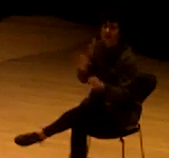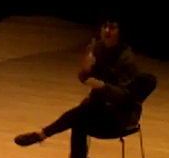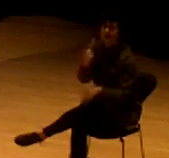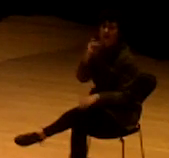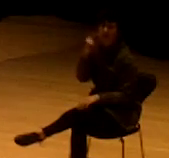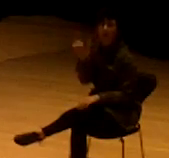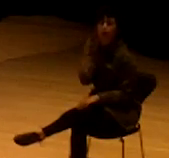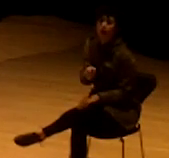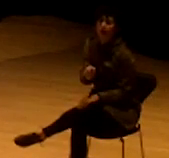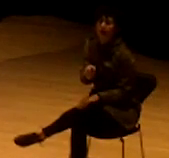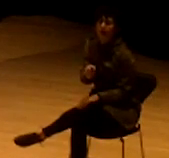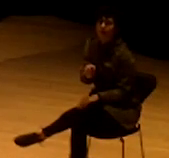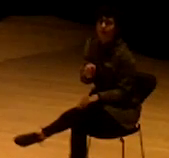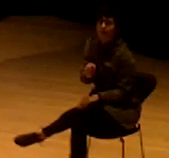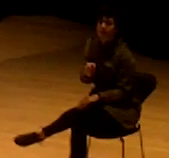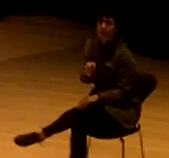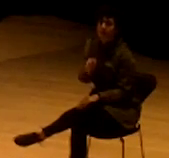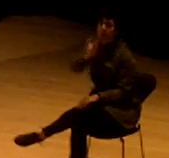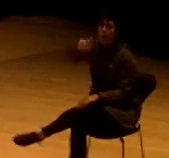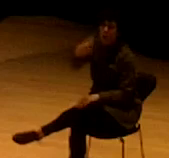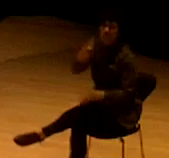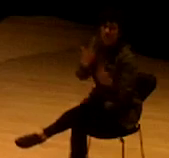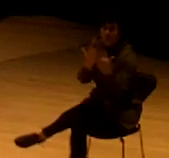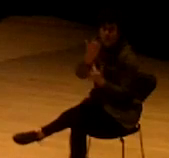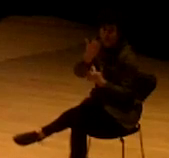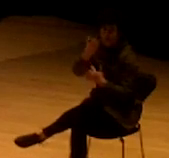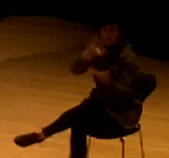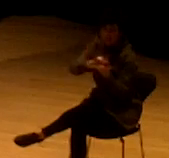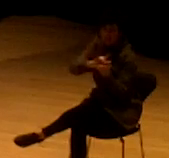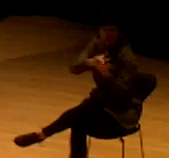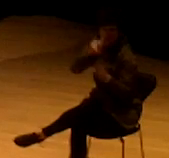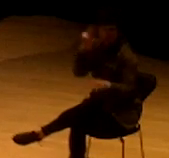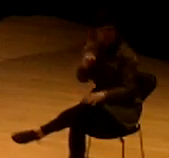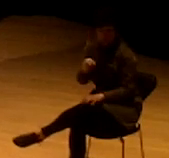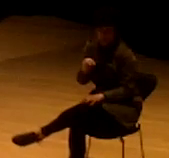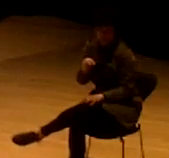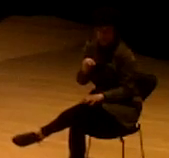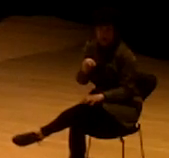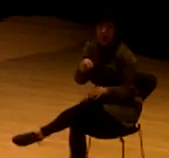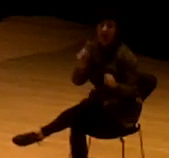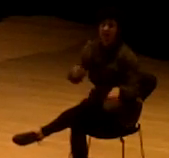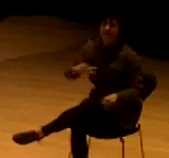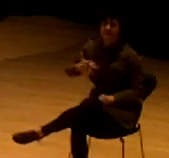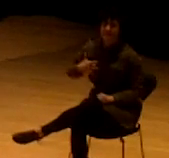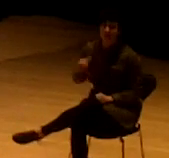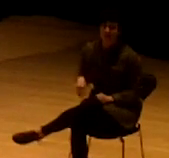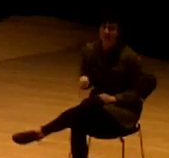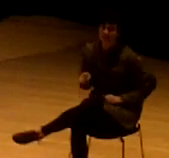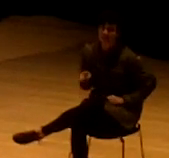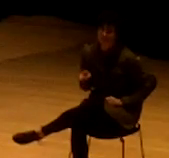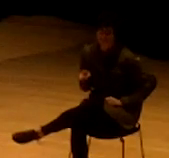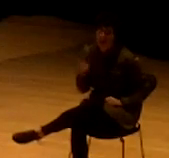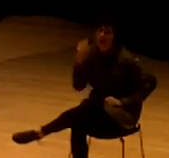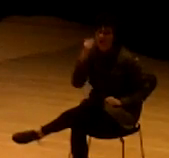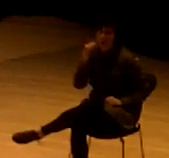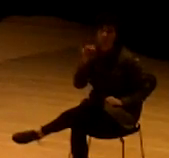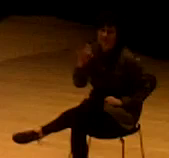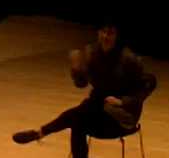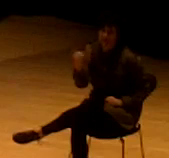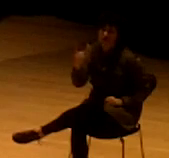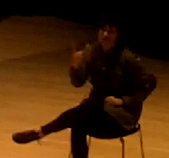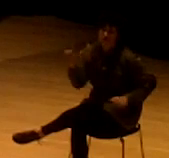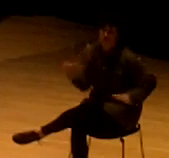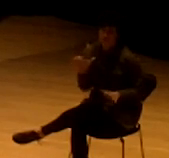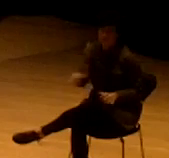got one whiff of that from Tamar, I wouldn't have engaged in the project. Uh-huh. We met as artists. Mm-hmm. You know, the first thing she said was she saw me in a play,